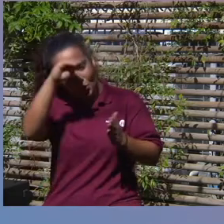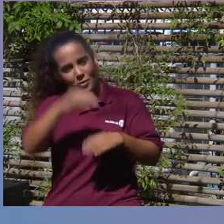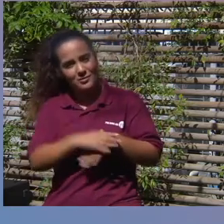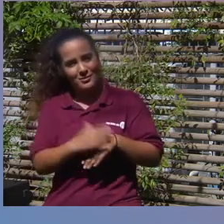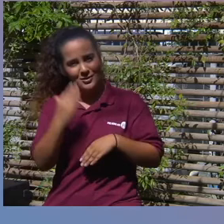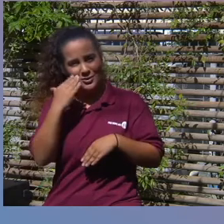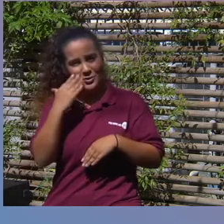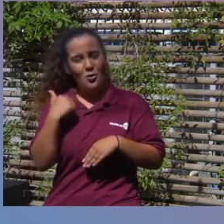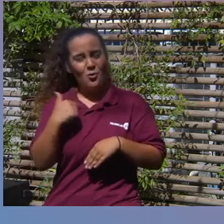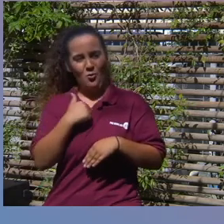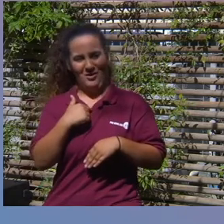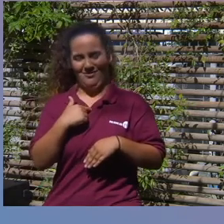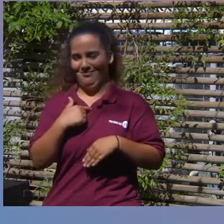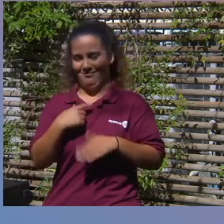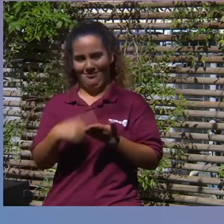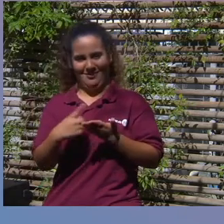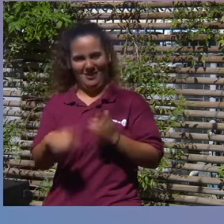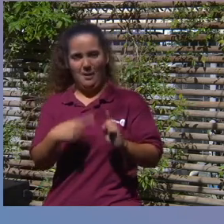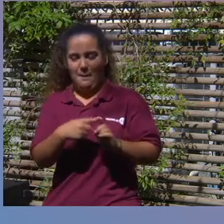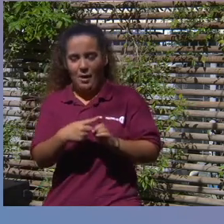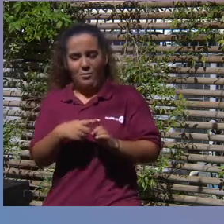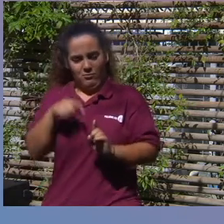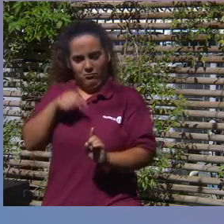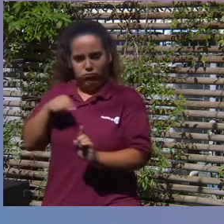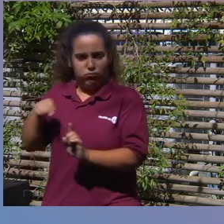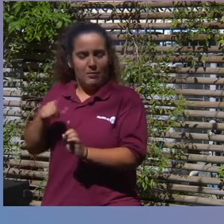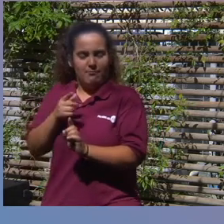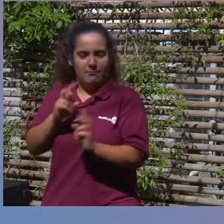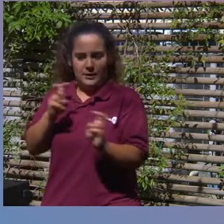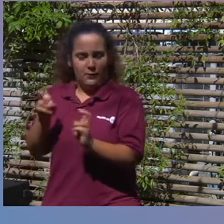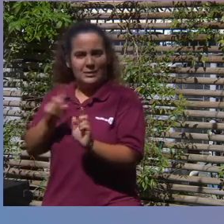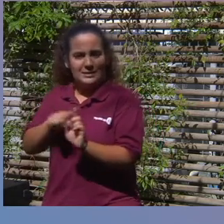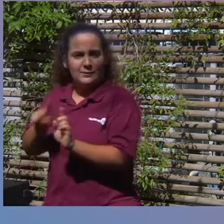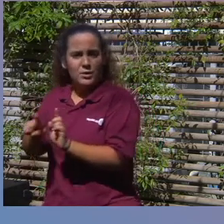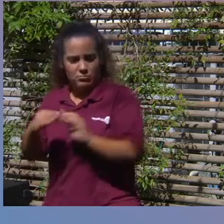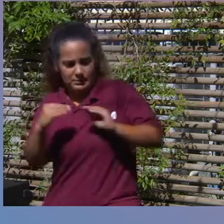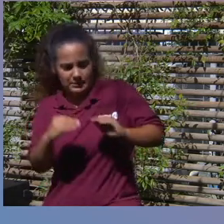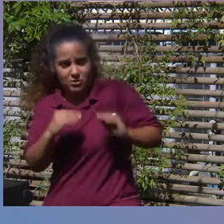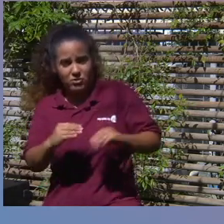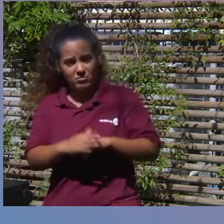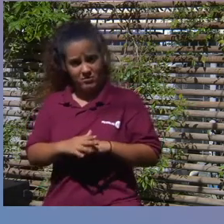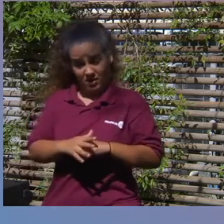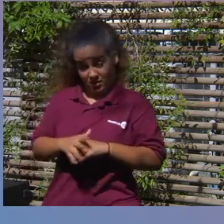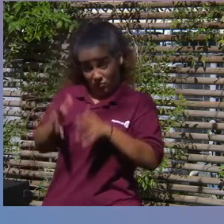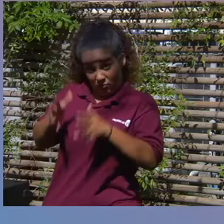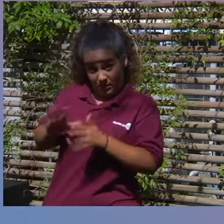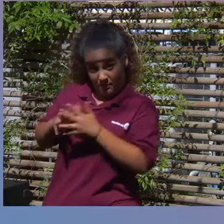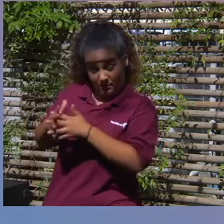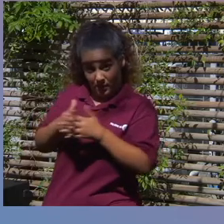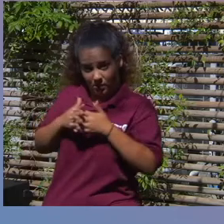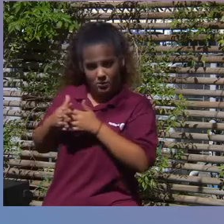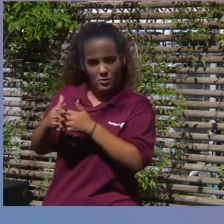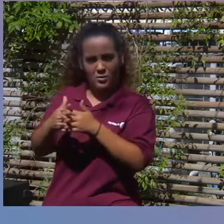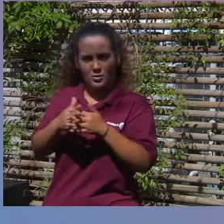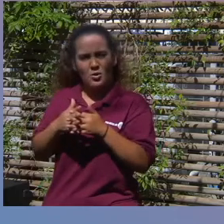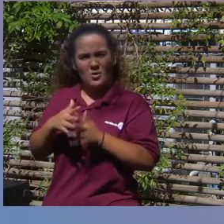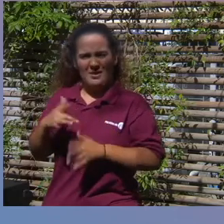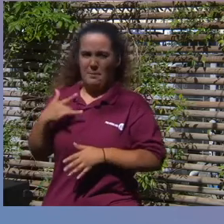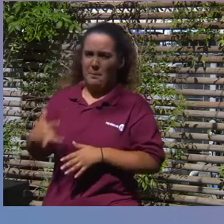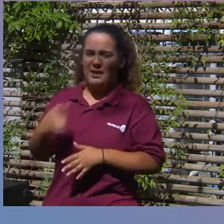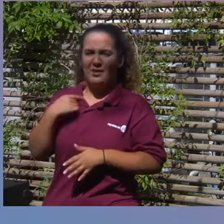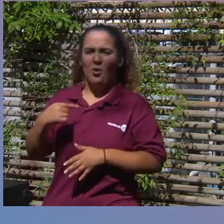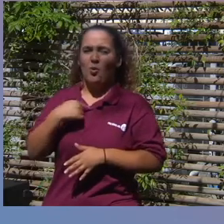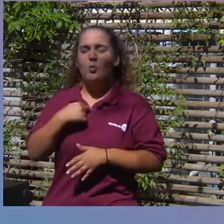talking about childhood's end, early. Well, the rest of the world is that. In America, we keep our children babies way too long,